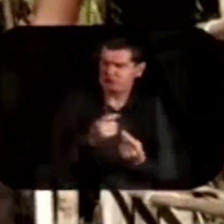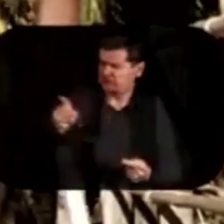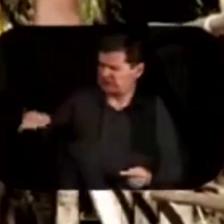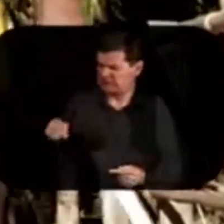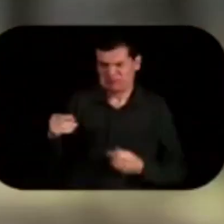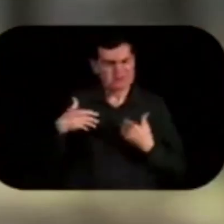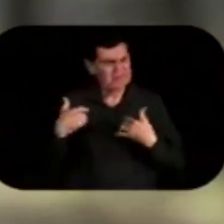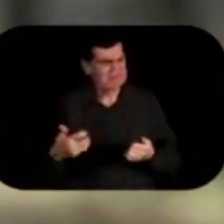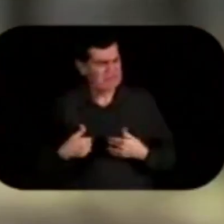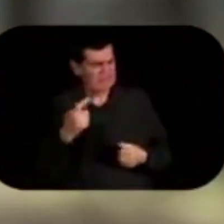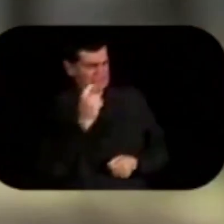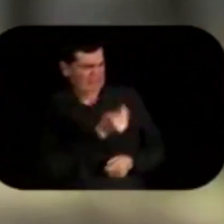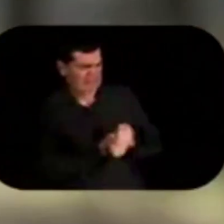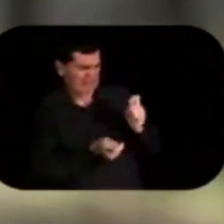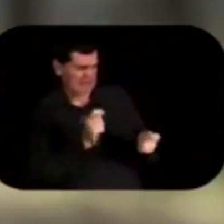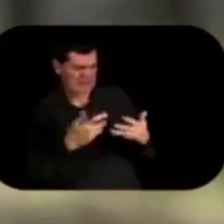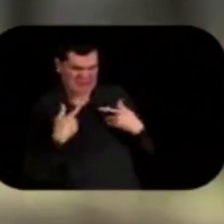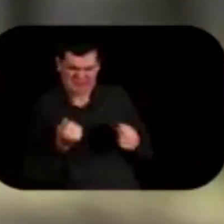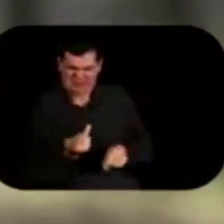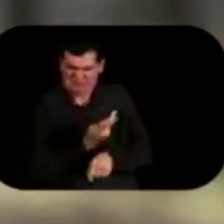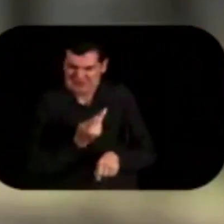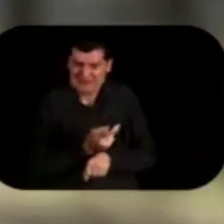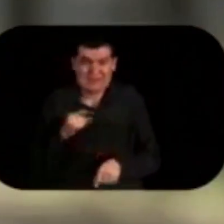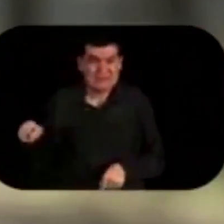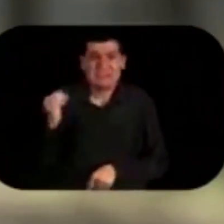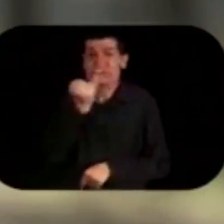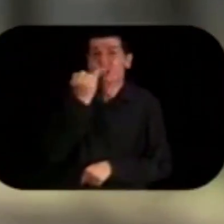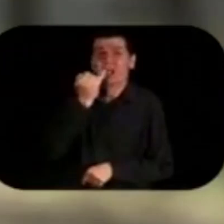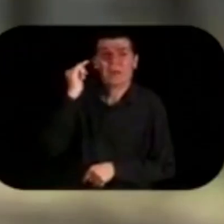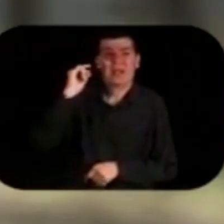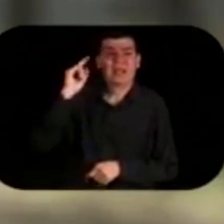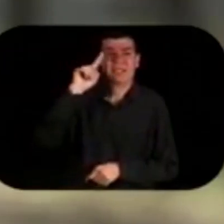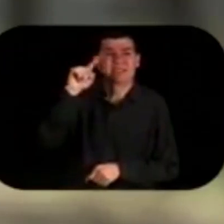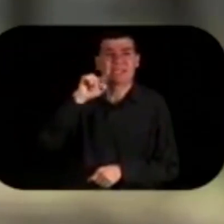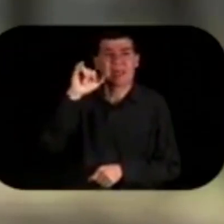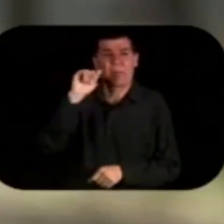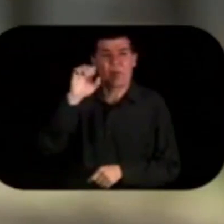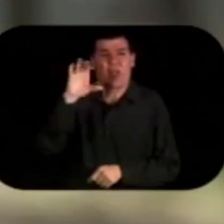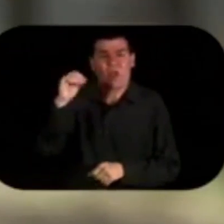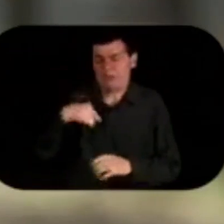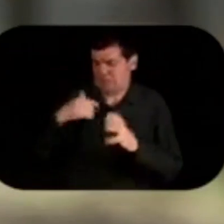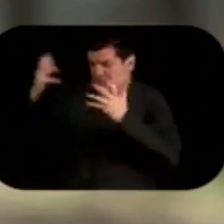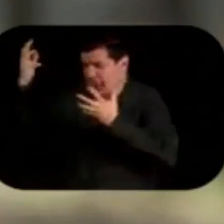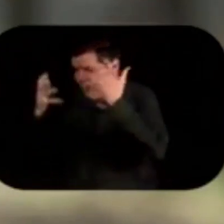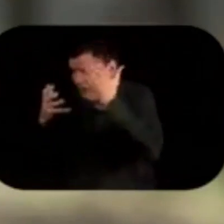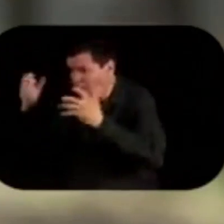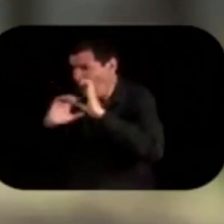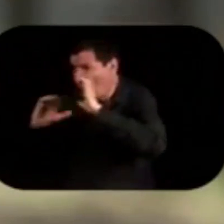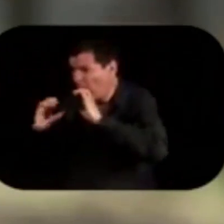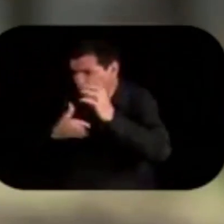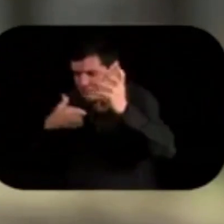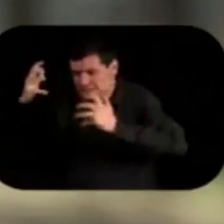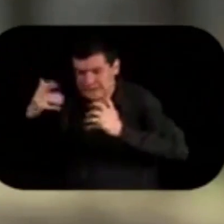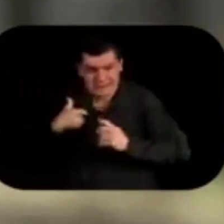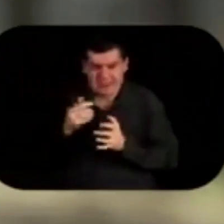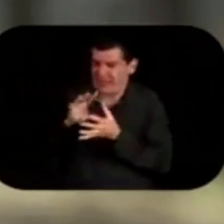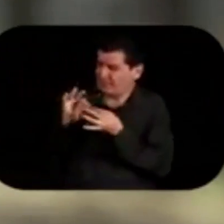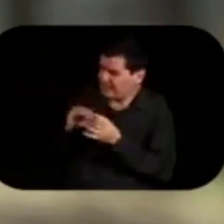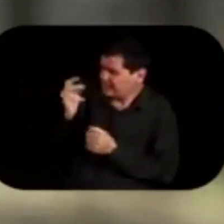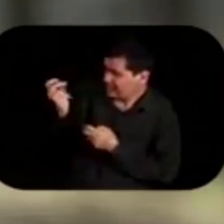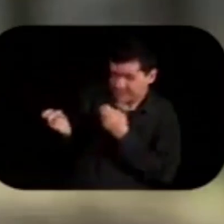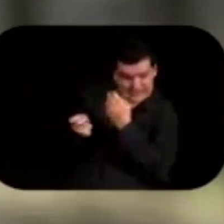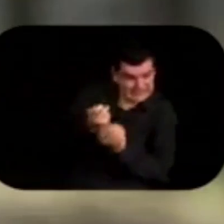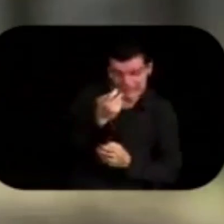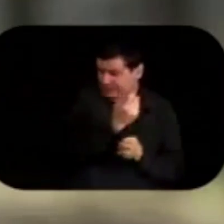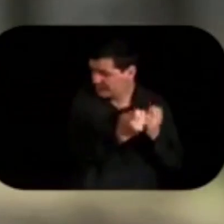him. They didn't understand what was happening with Mariano, and they spoke Zapoteco. So we were not able to communicate with them to